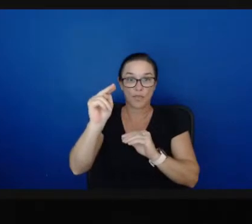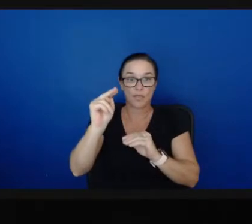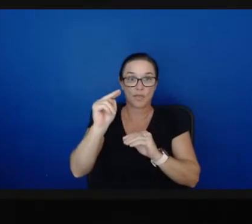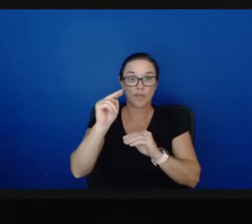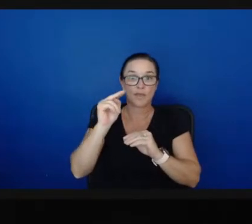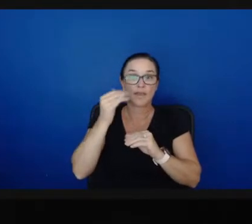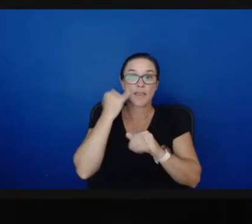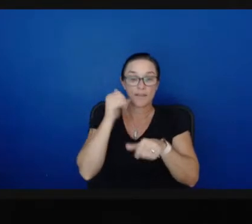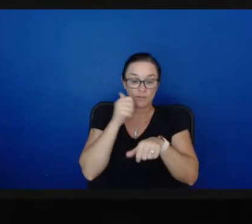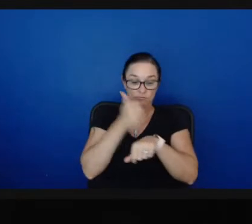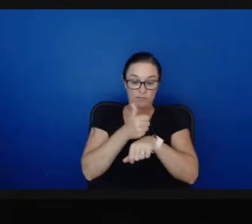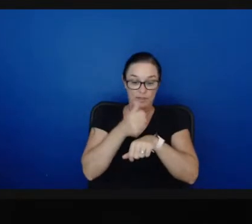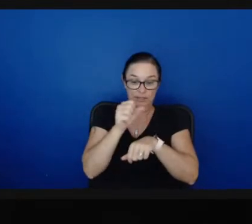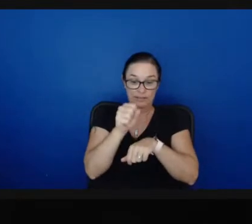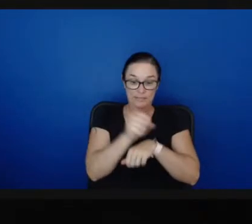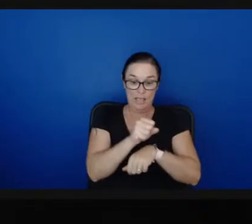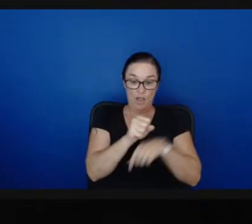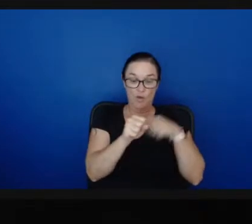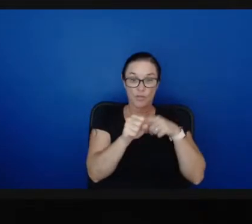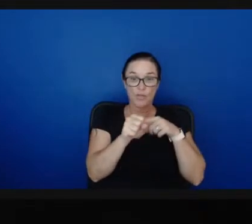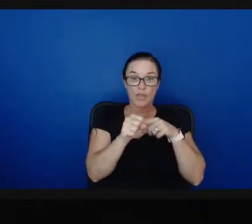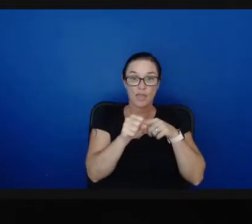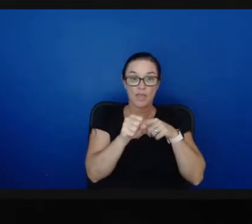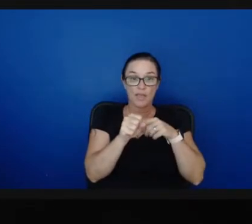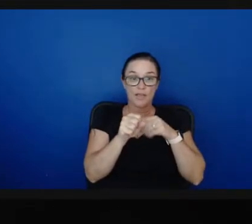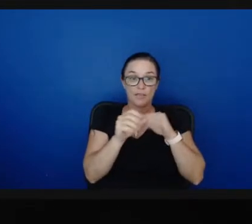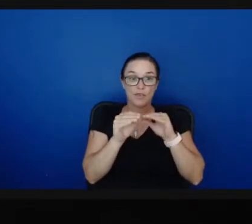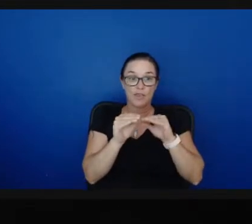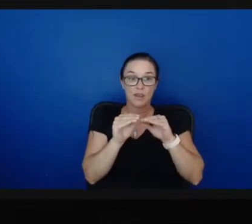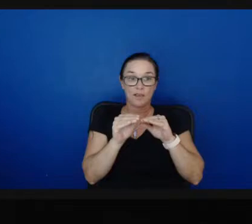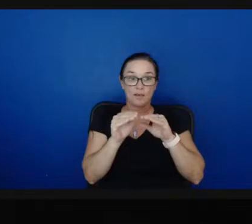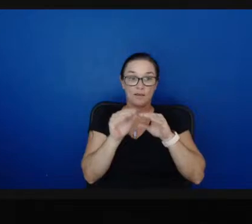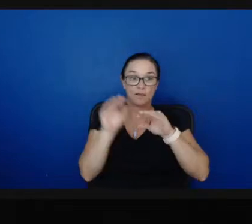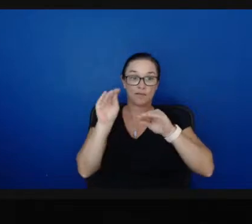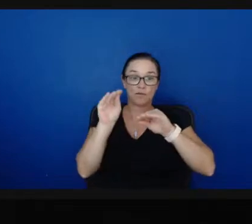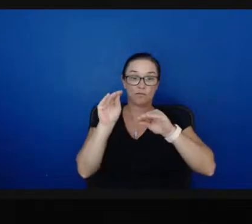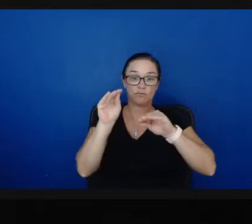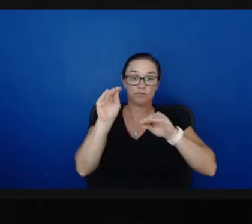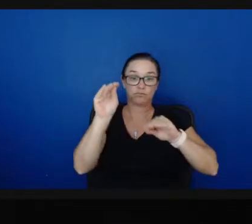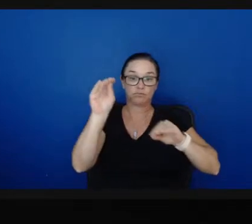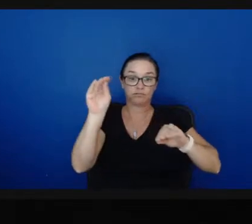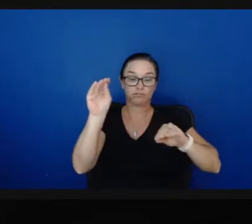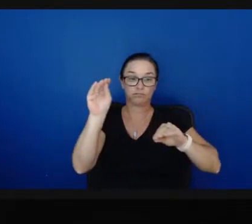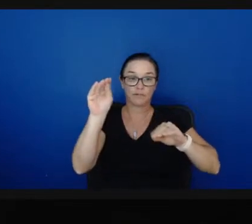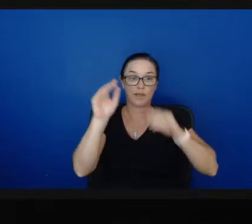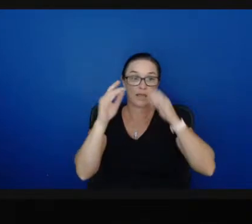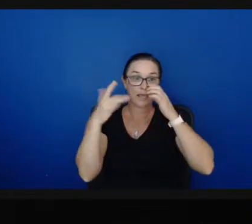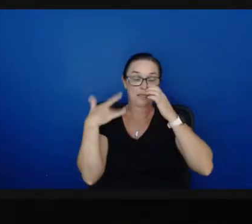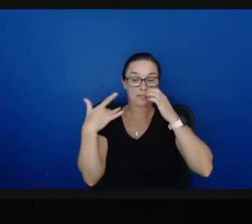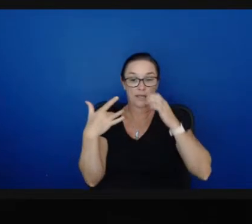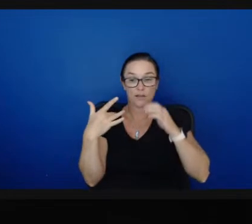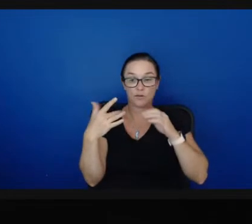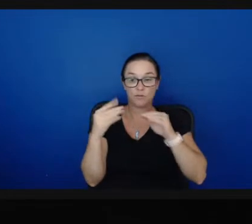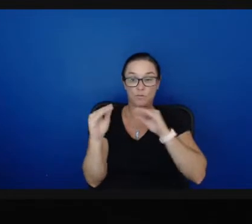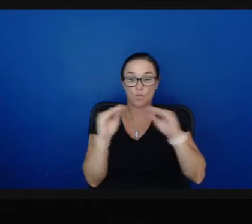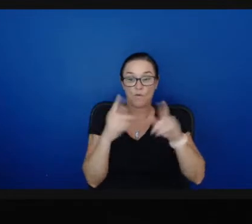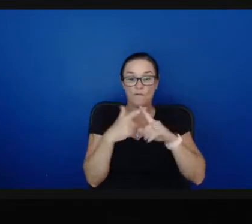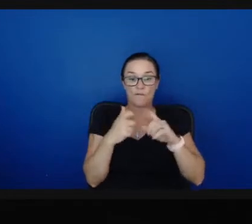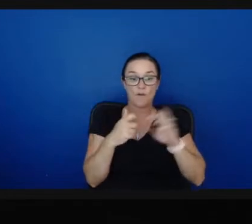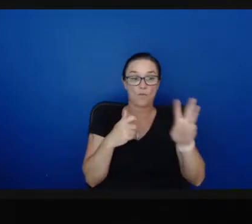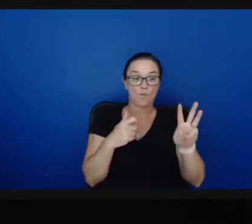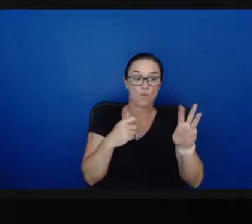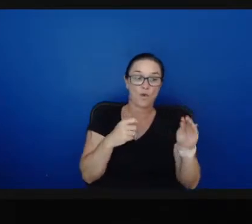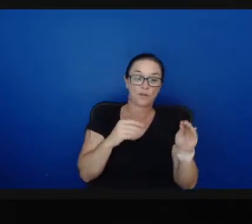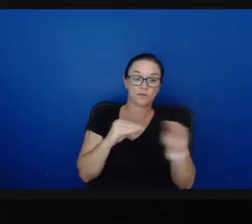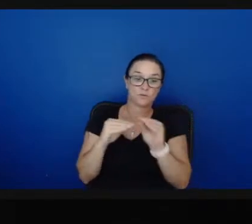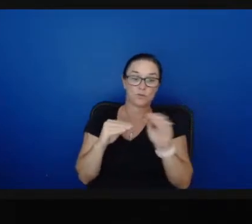of the caldera are rising and getting pushed from the southwest rift. So usually they're getting pushed from the west to the east and from the north to the